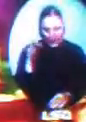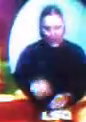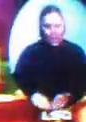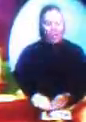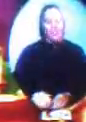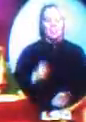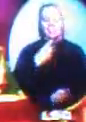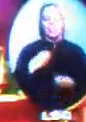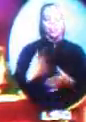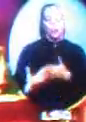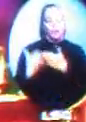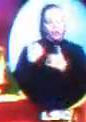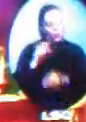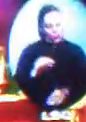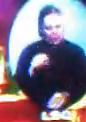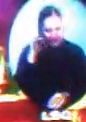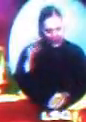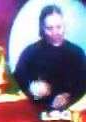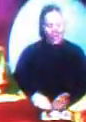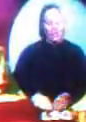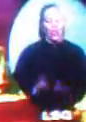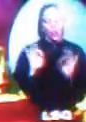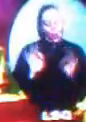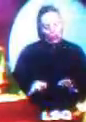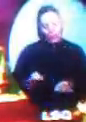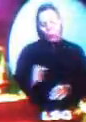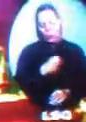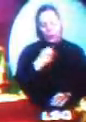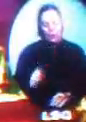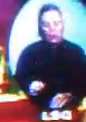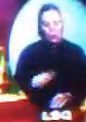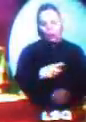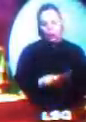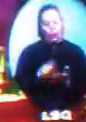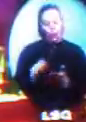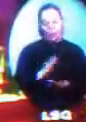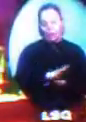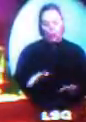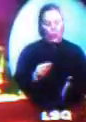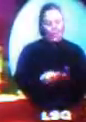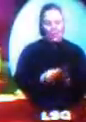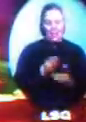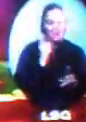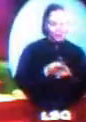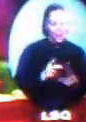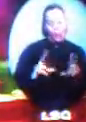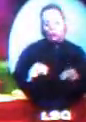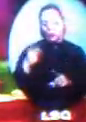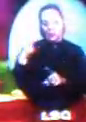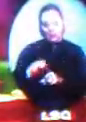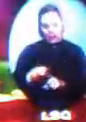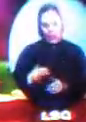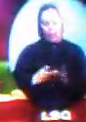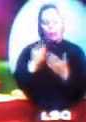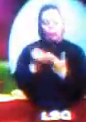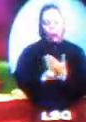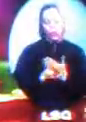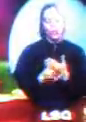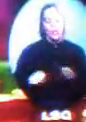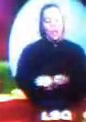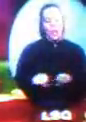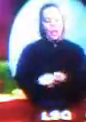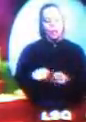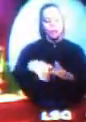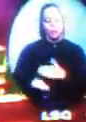and the federal government sets the mandate. Can the government confirm that it will not fund, directly or indirectly, this